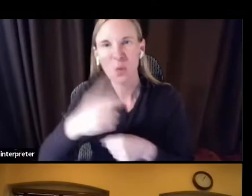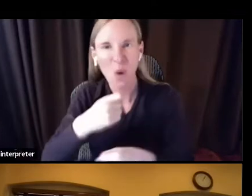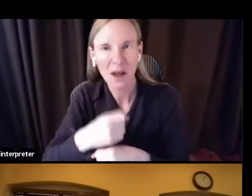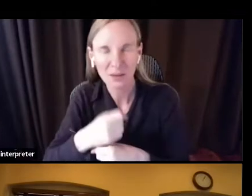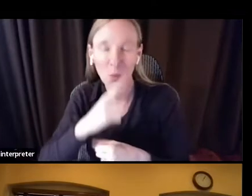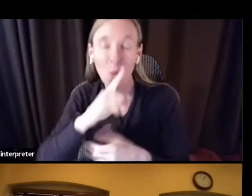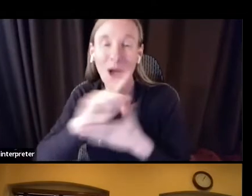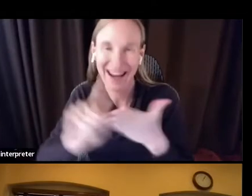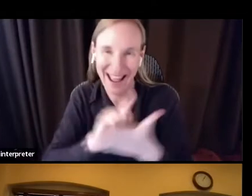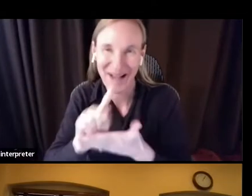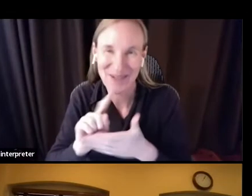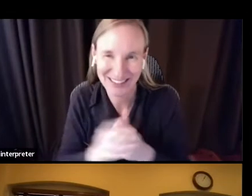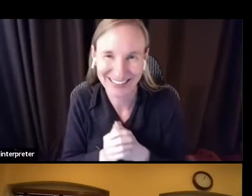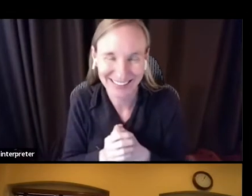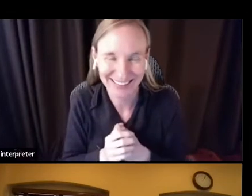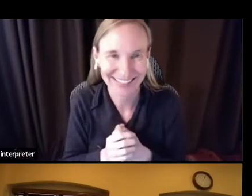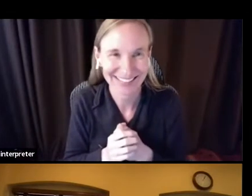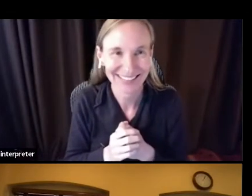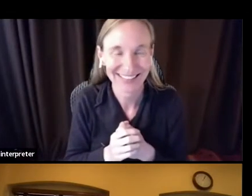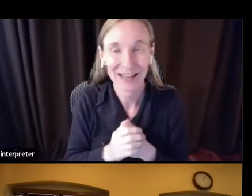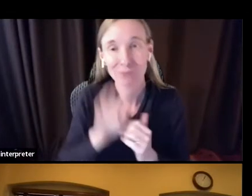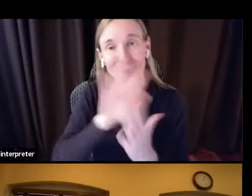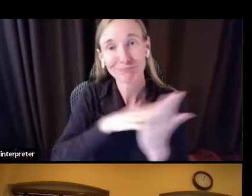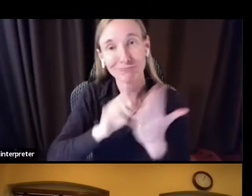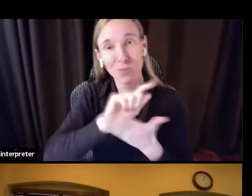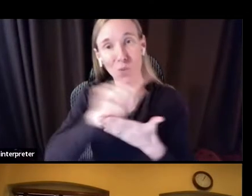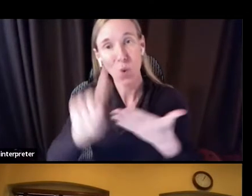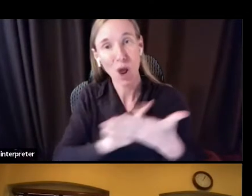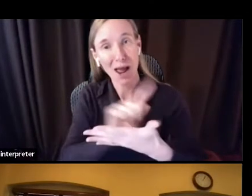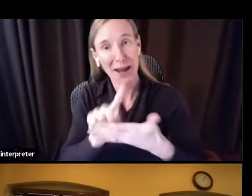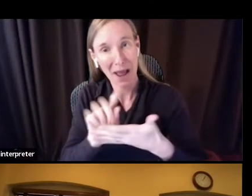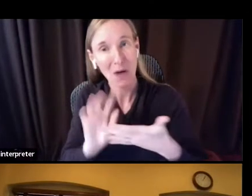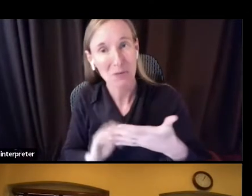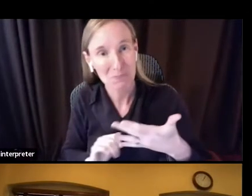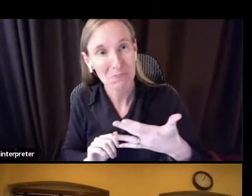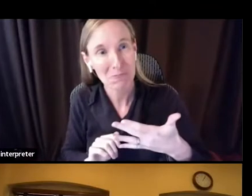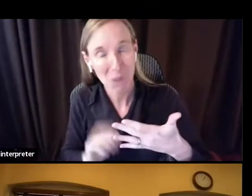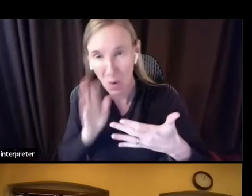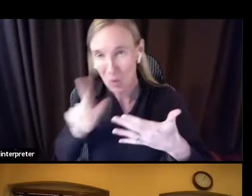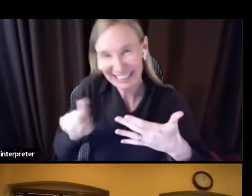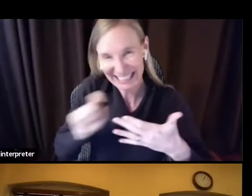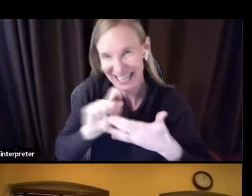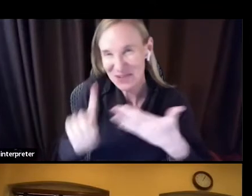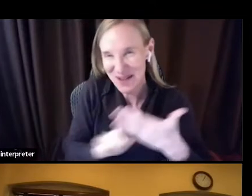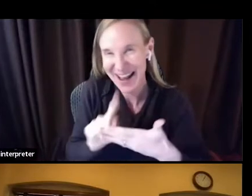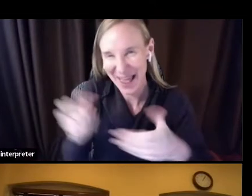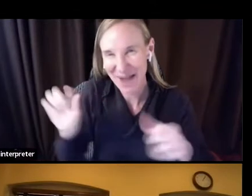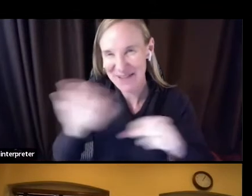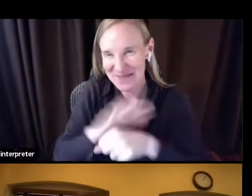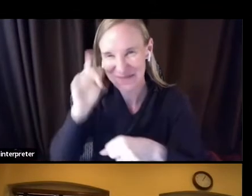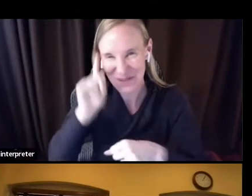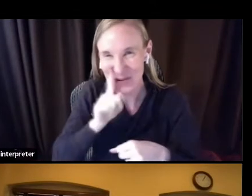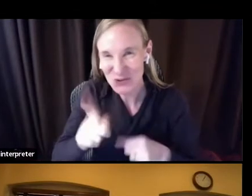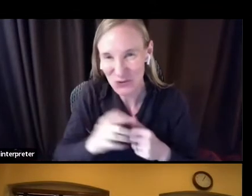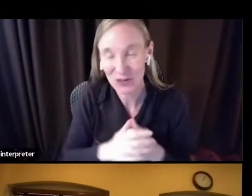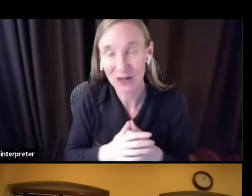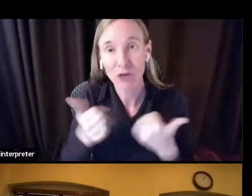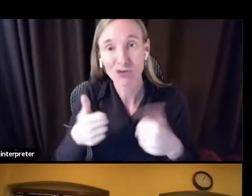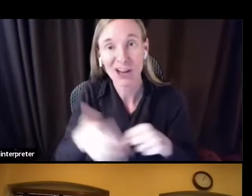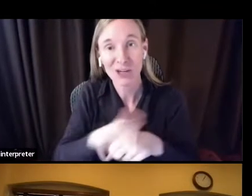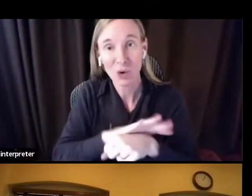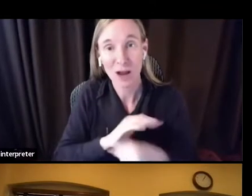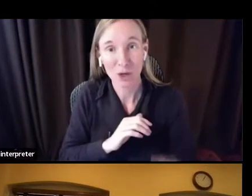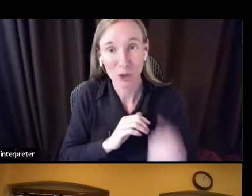anticipate we've scheduled that amount of time. I think we'll probably need that amount of time. We'll try to cover two